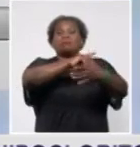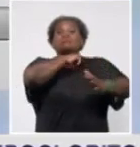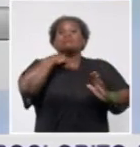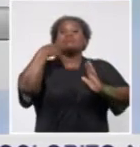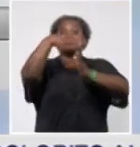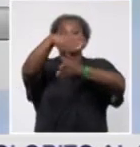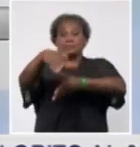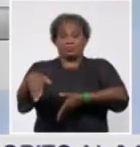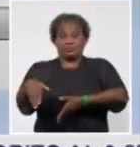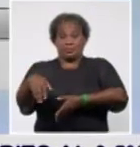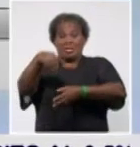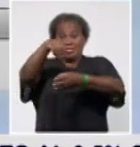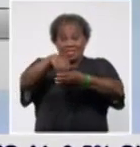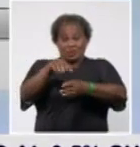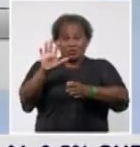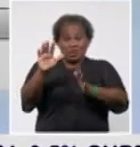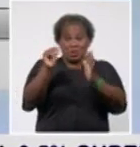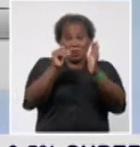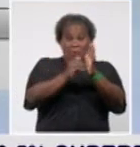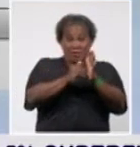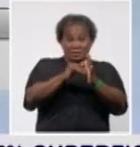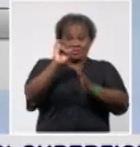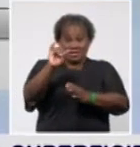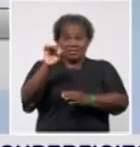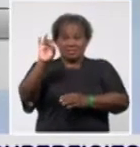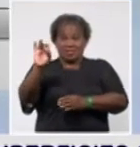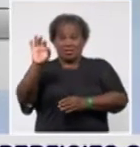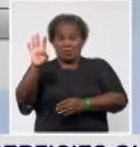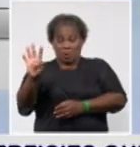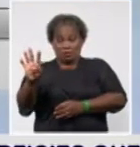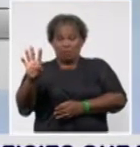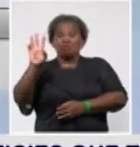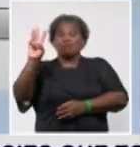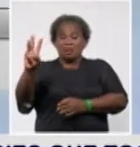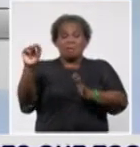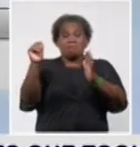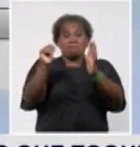5,674 COVID-19 related fatalities reported yesterday,